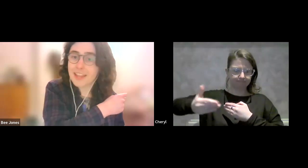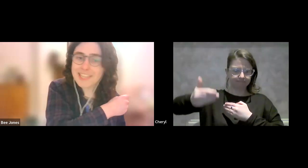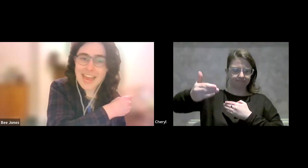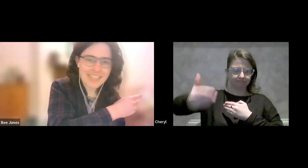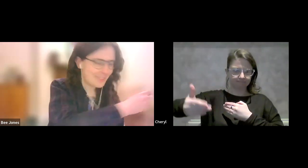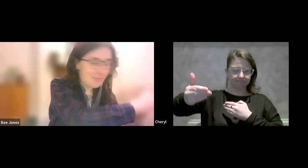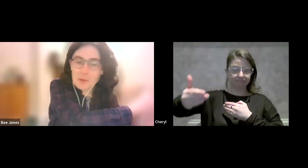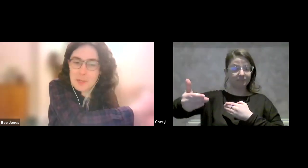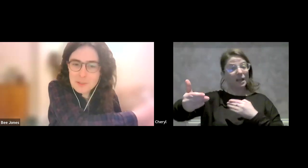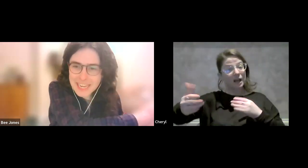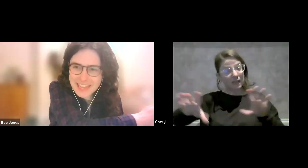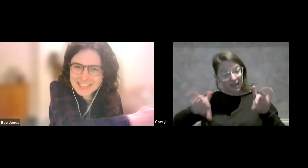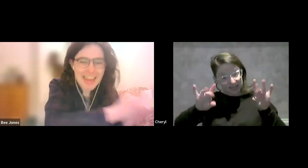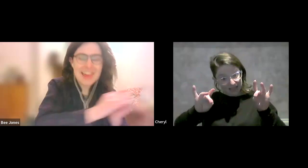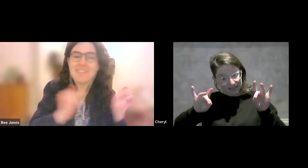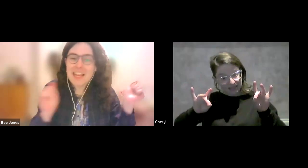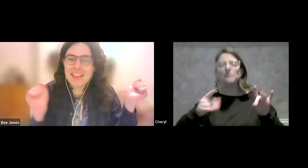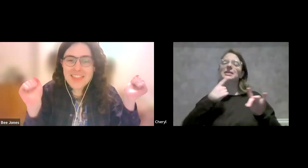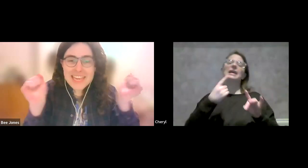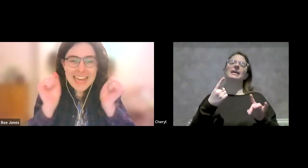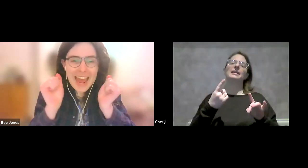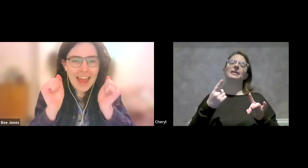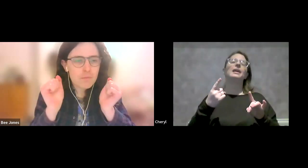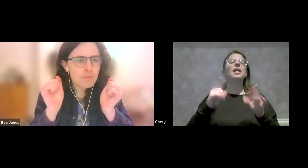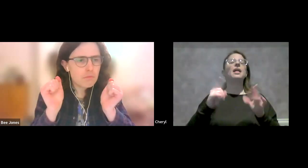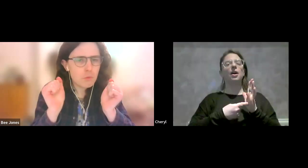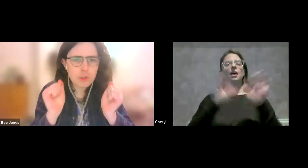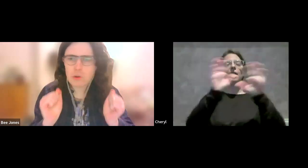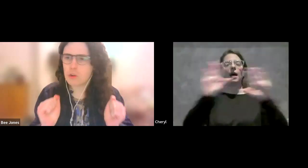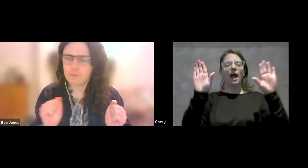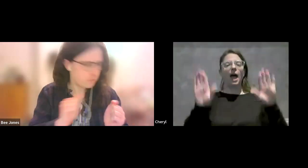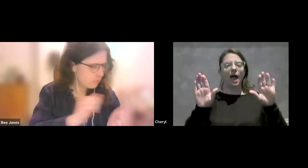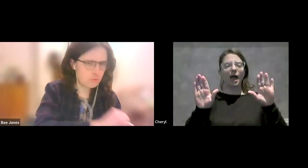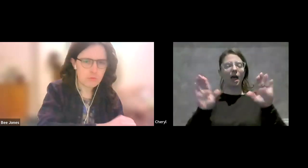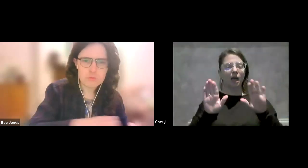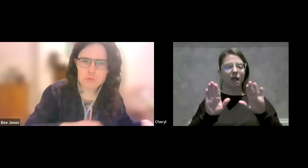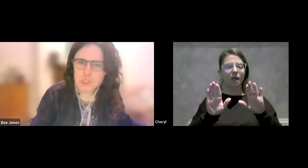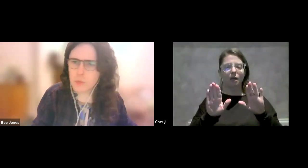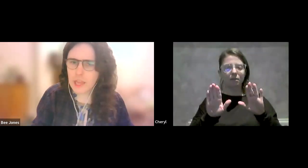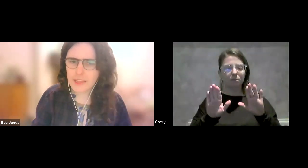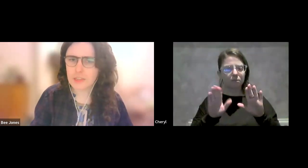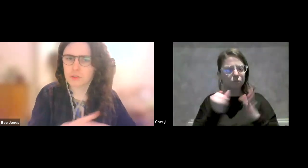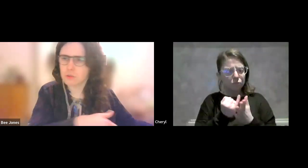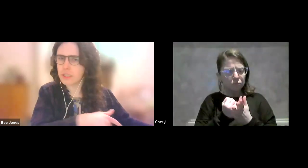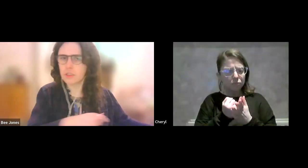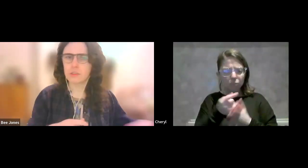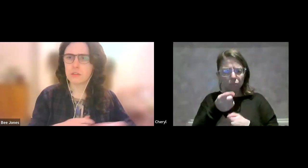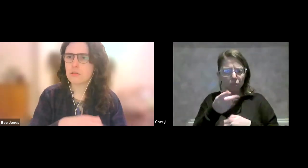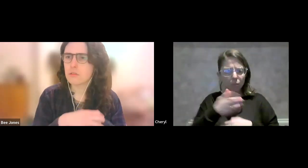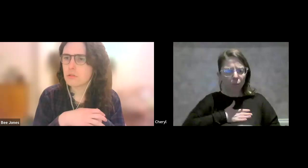And that's the end. Can we all say that together? What's wrong? Didn't we like that